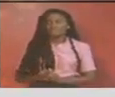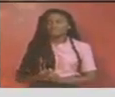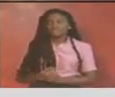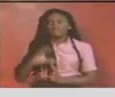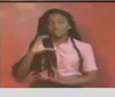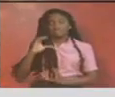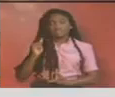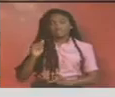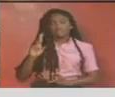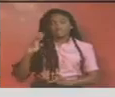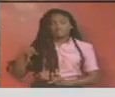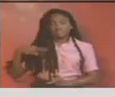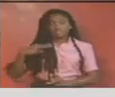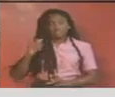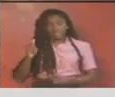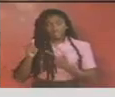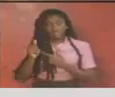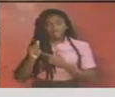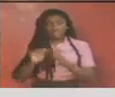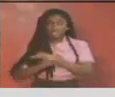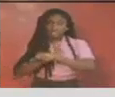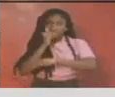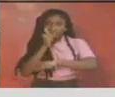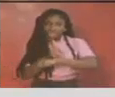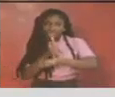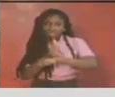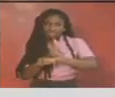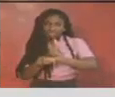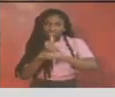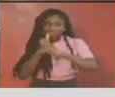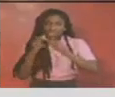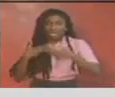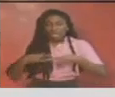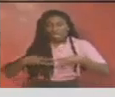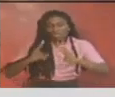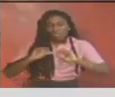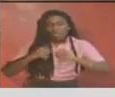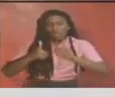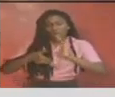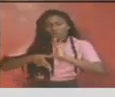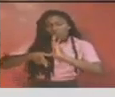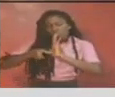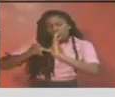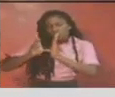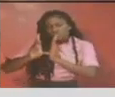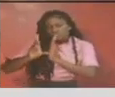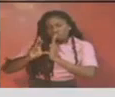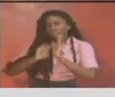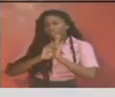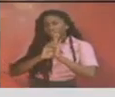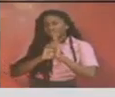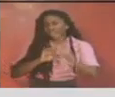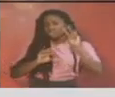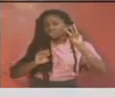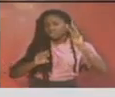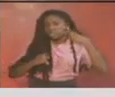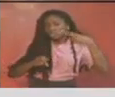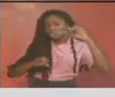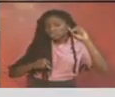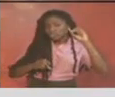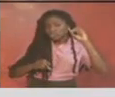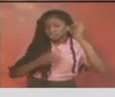we've implemented a review process where we can take a look at what WHO also looked at. So they share